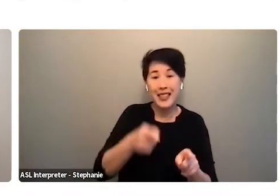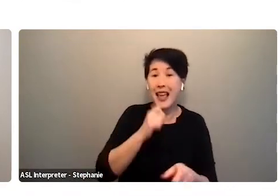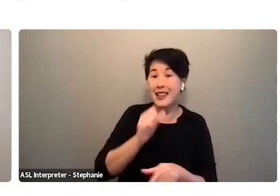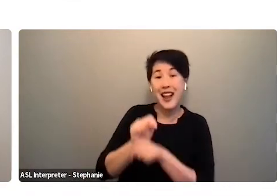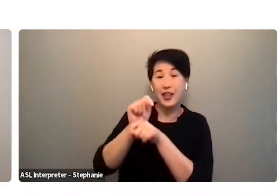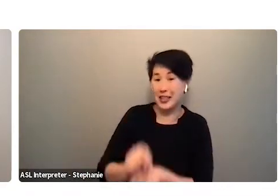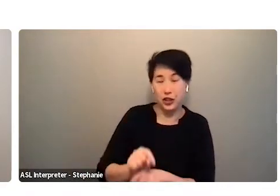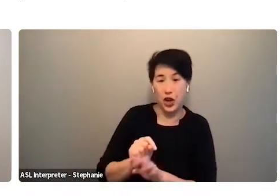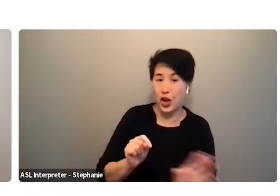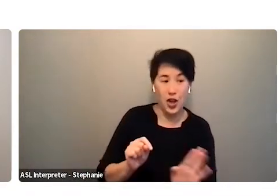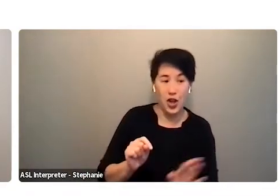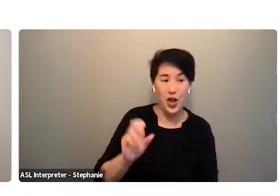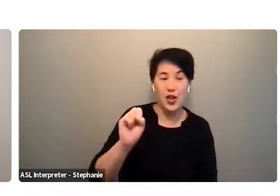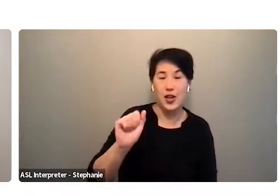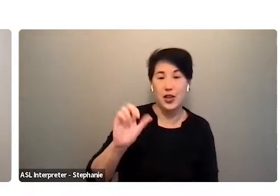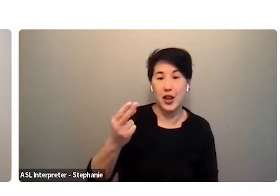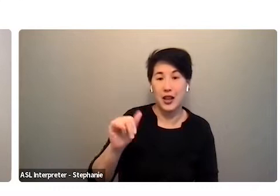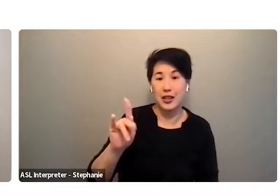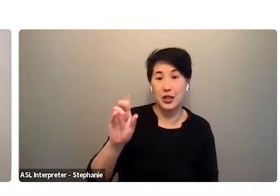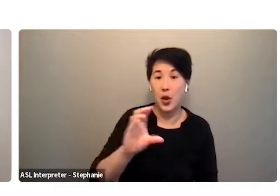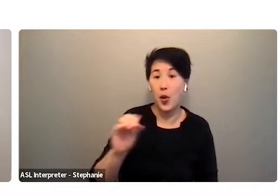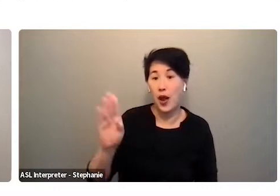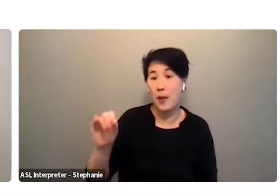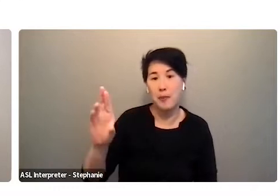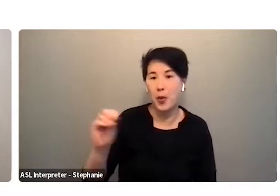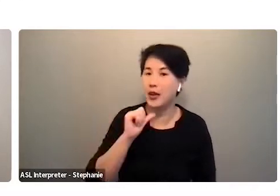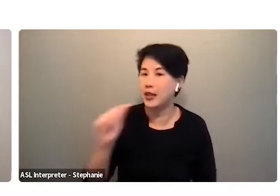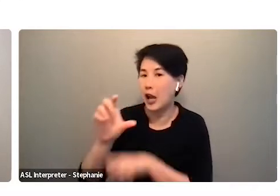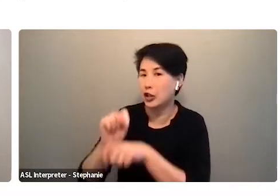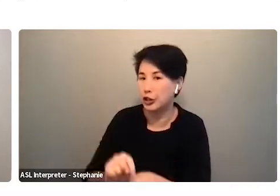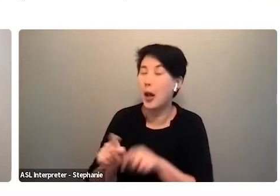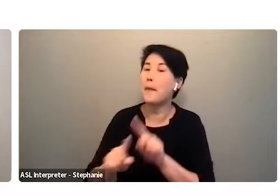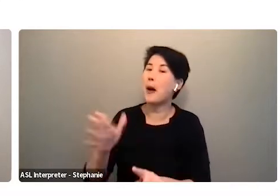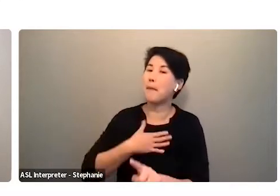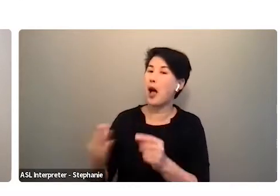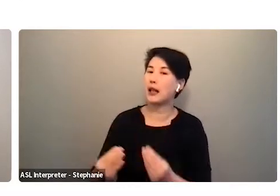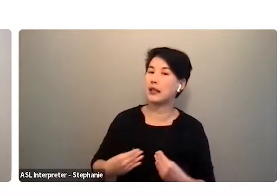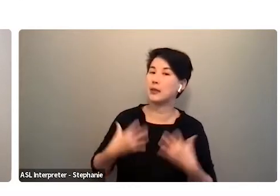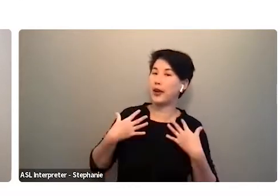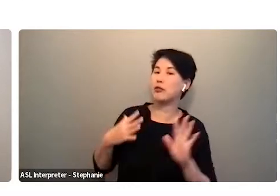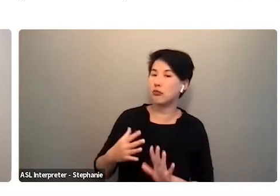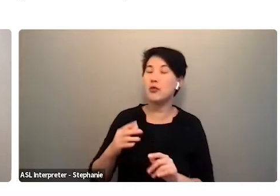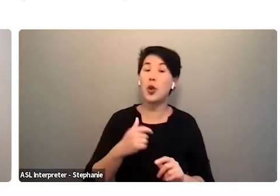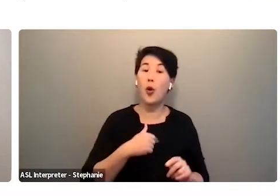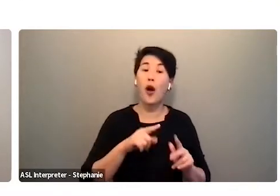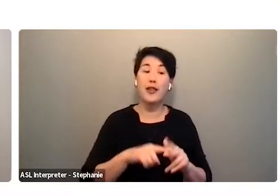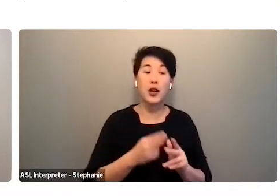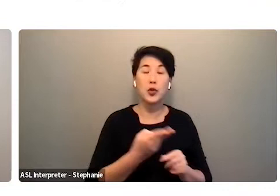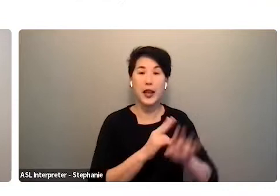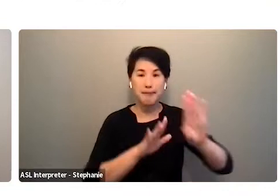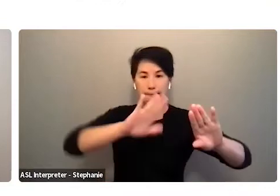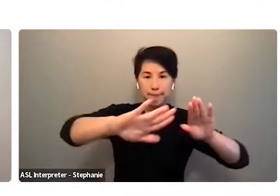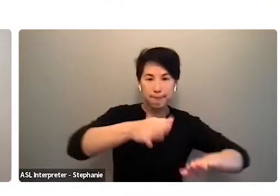buro, that was really the basis of my inspiration for it. And that's when I started beginning my patchwork and using